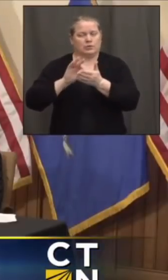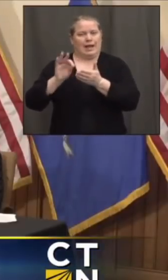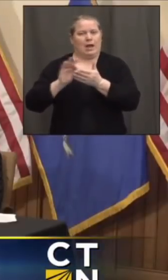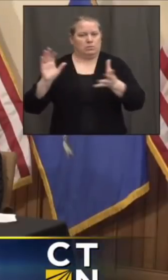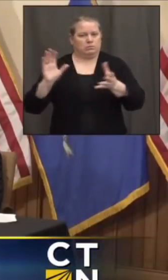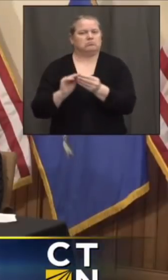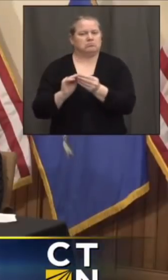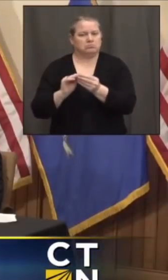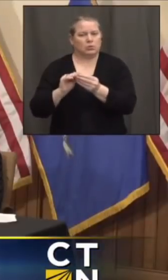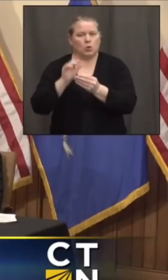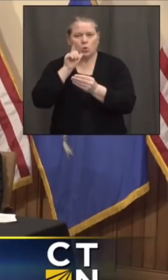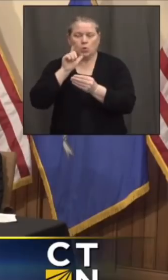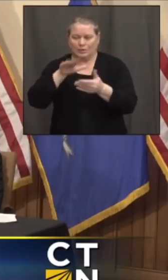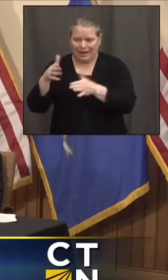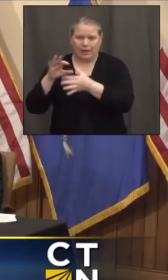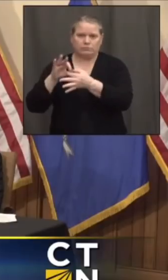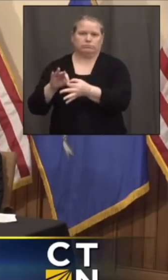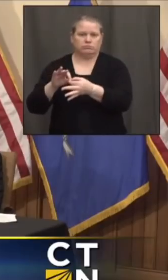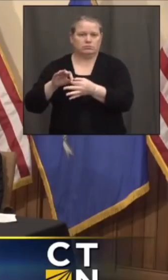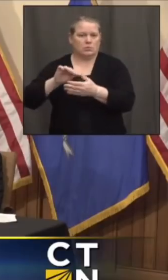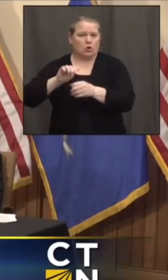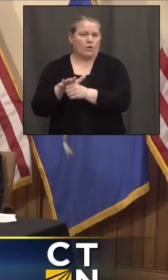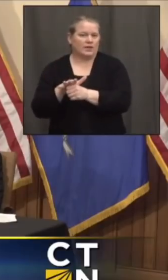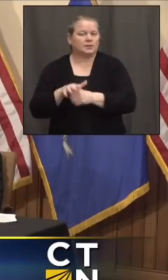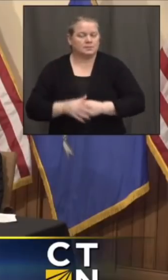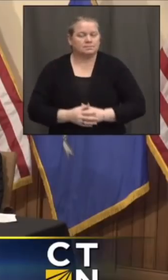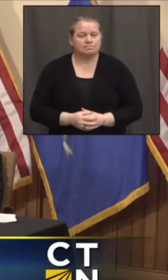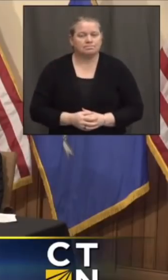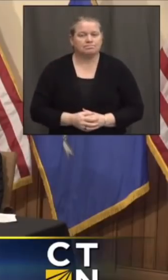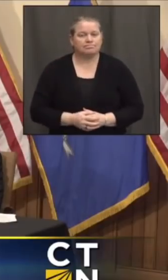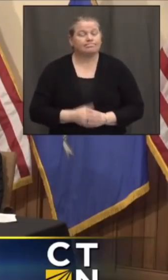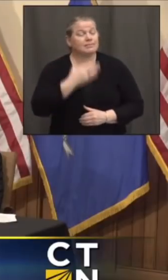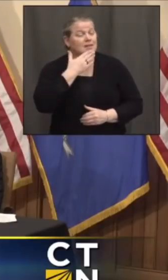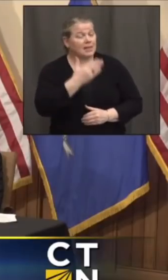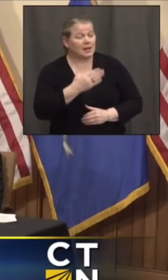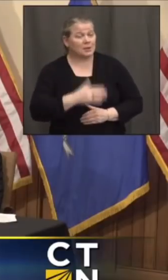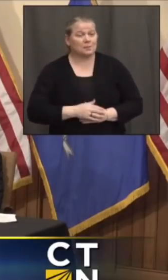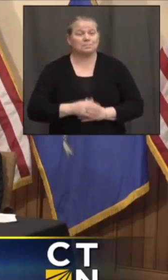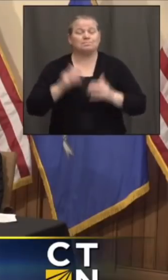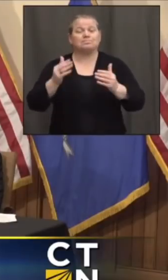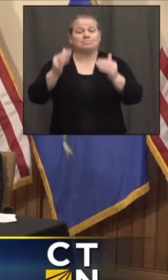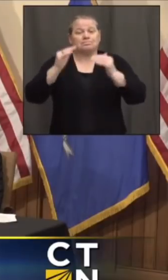Okay, thank you very much. I appreciate it. The Day of New London.